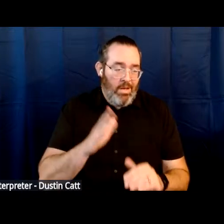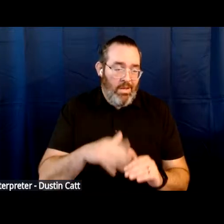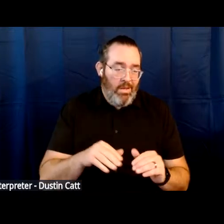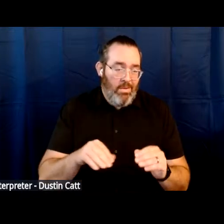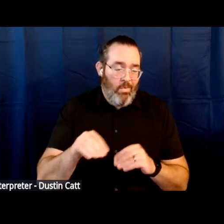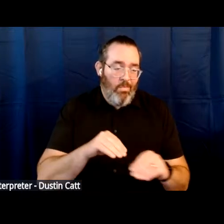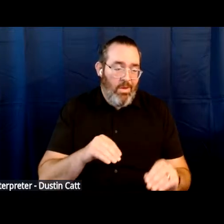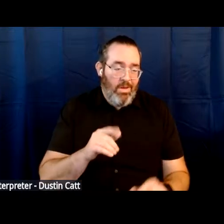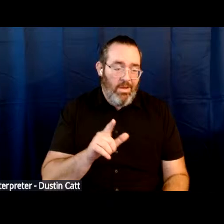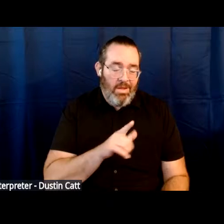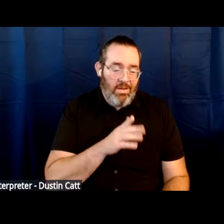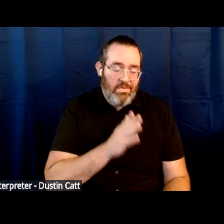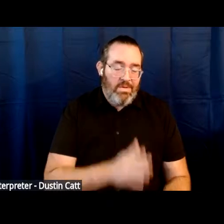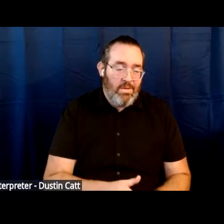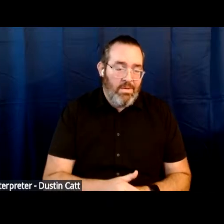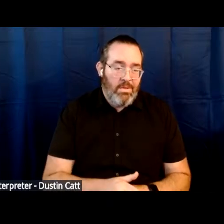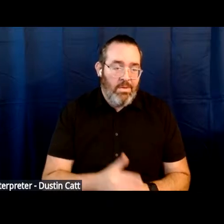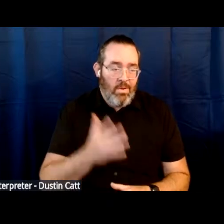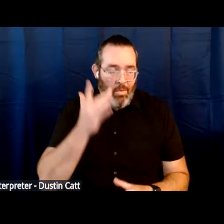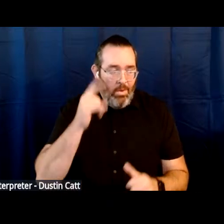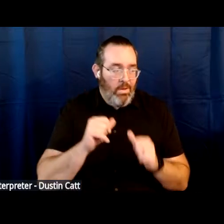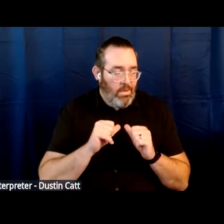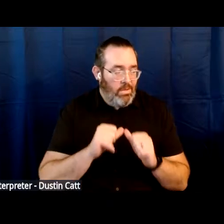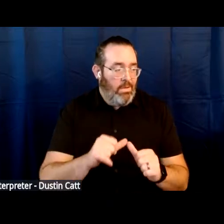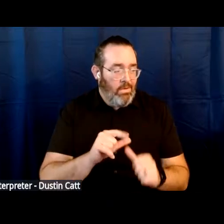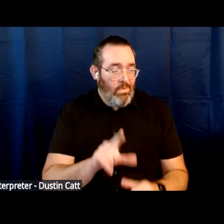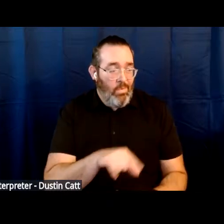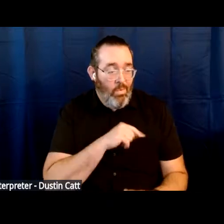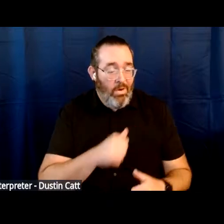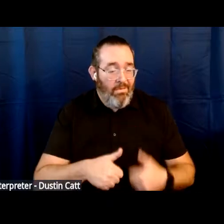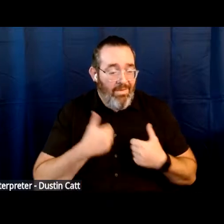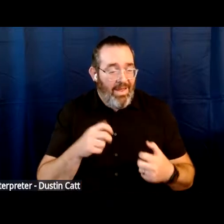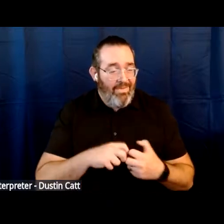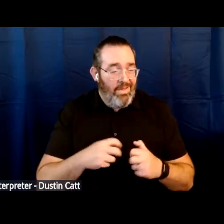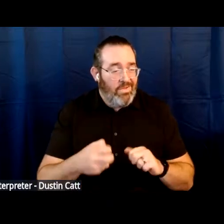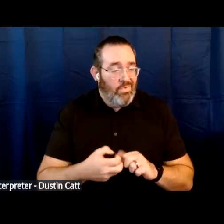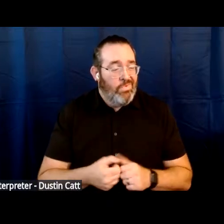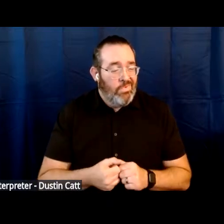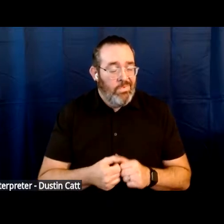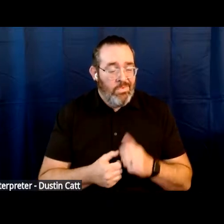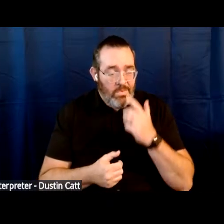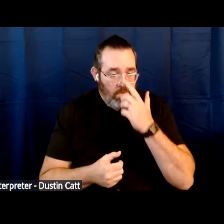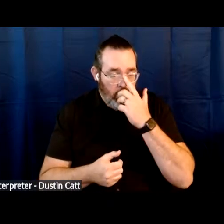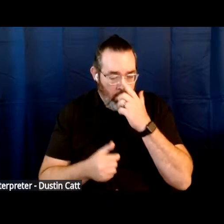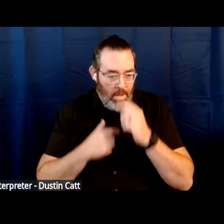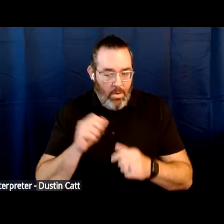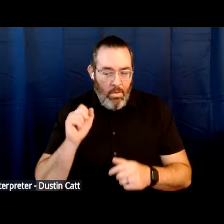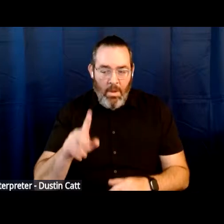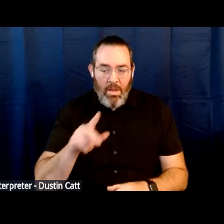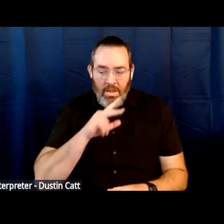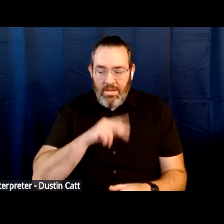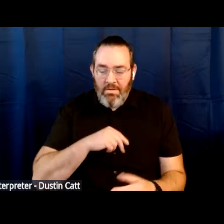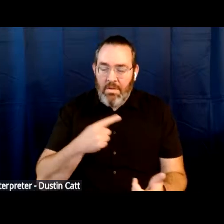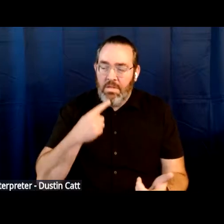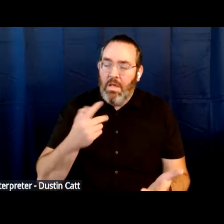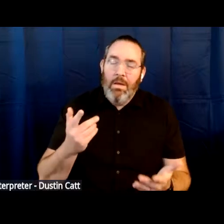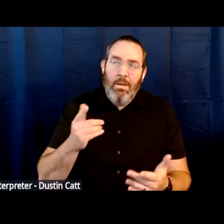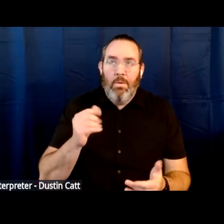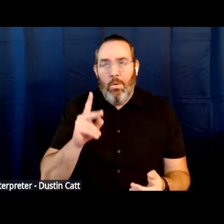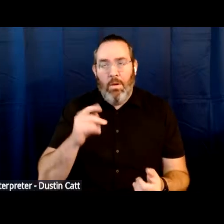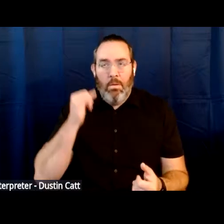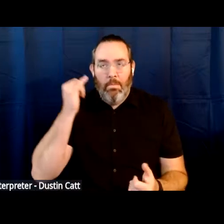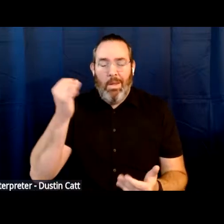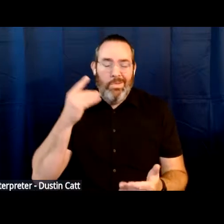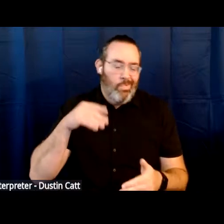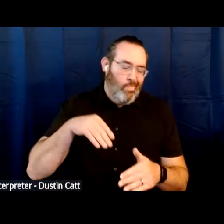of the continuing quality of life issues. When I go back to Thanksgiving, I'll say, okay, imagine walking in,